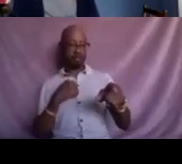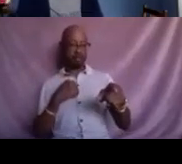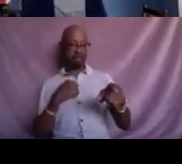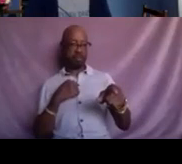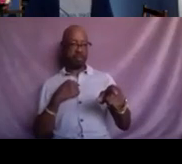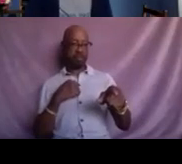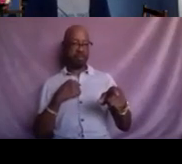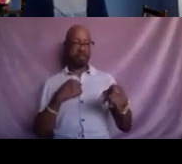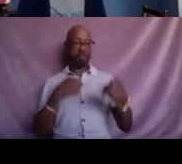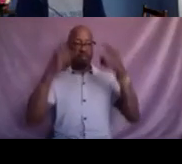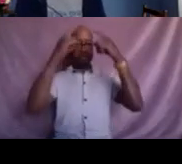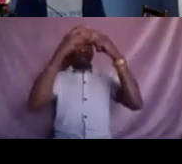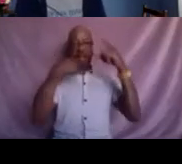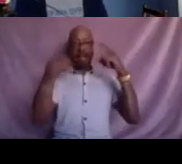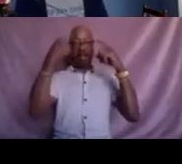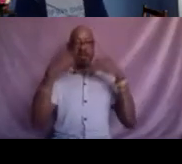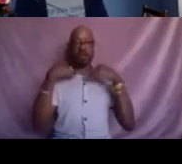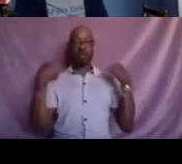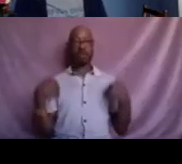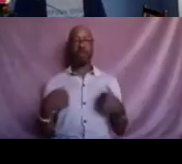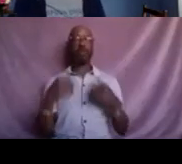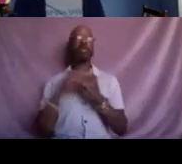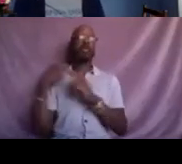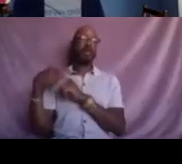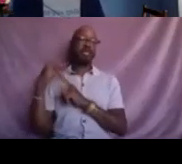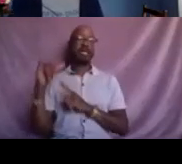add co-teachers, and you can add them via email.